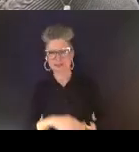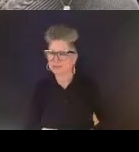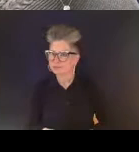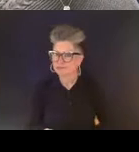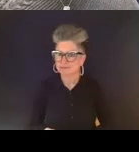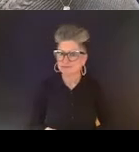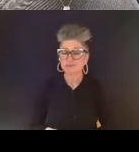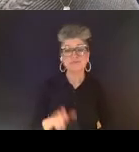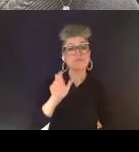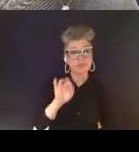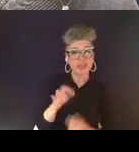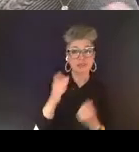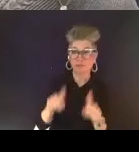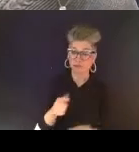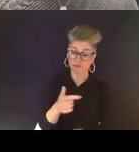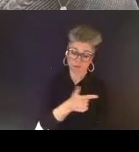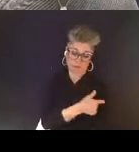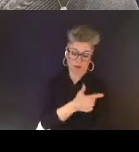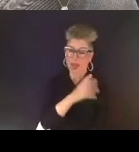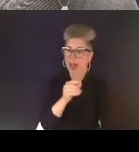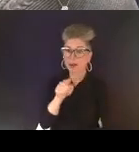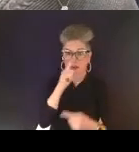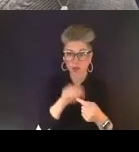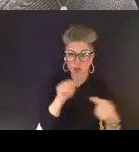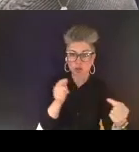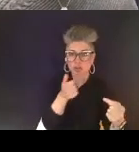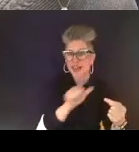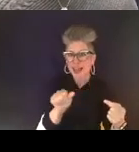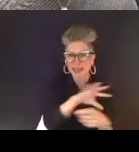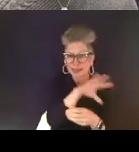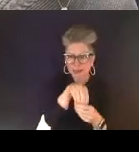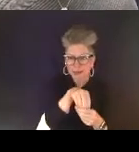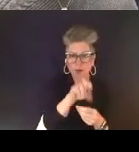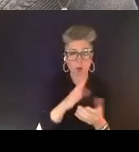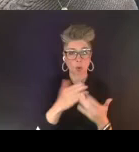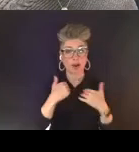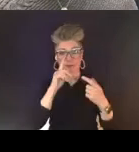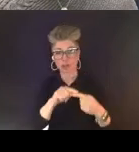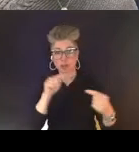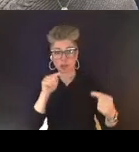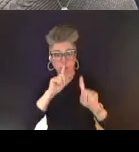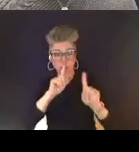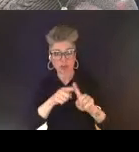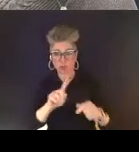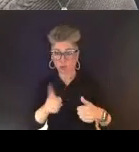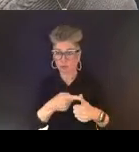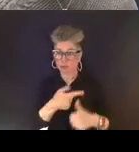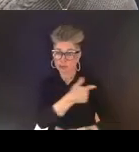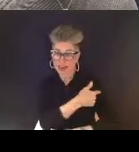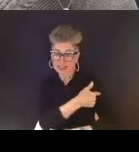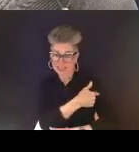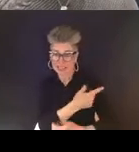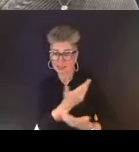get one of these vaccines and you are allergic to any ingredient or had an allergic reaction to that first vaccine, so what is an